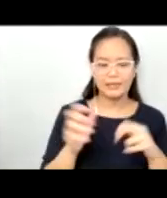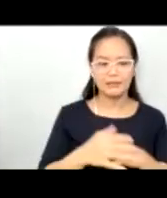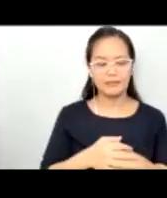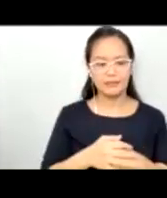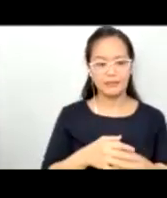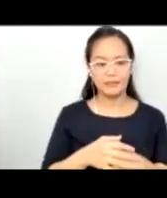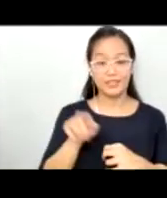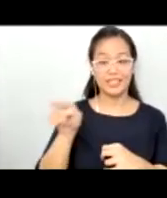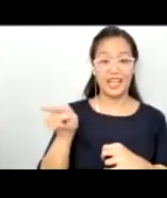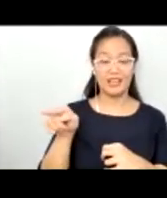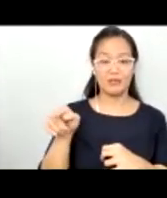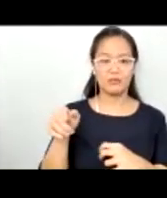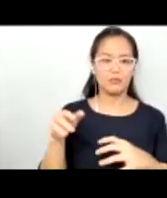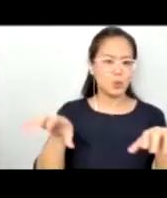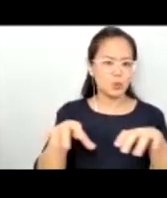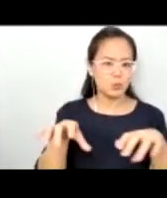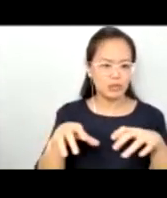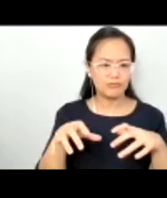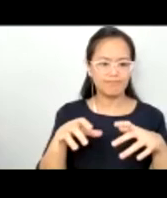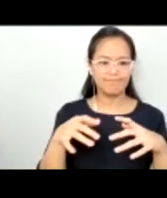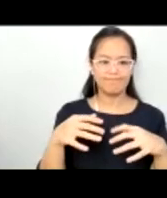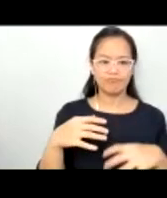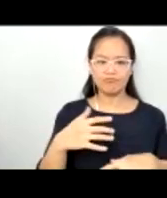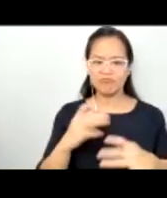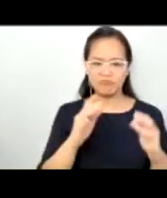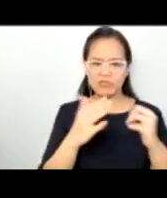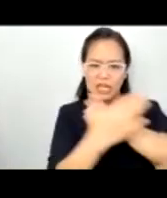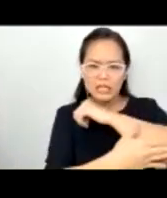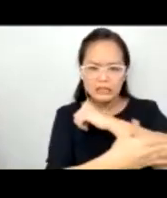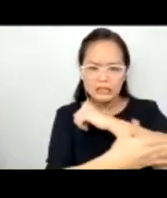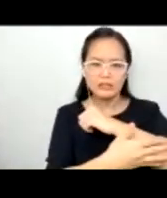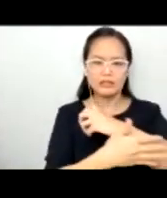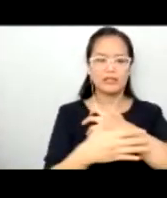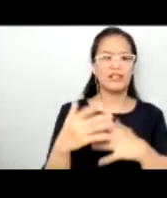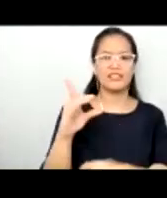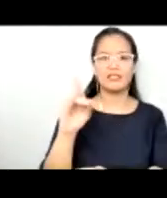with countries, he worked with dictators, he worked with